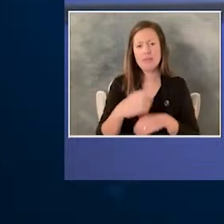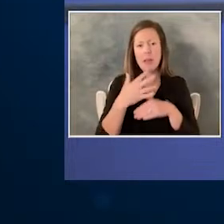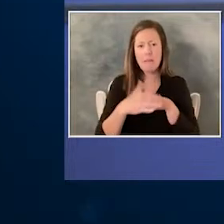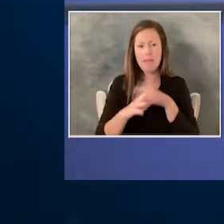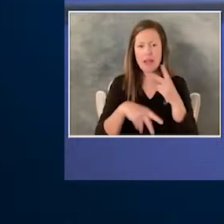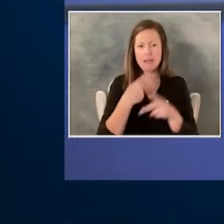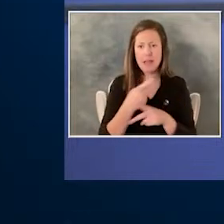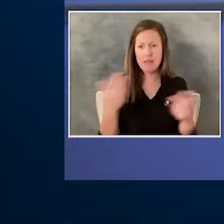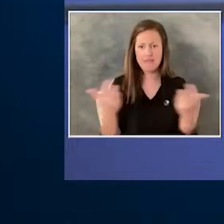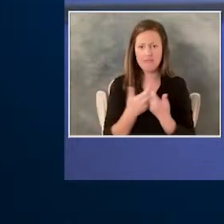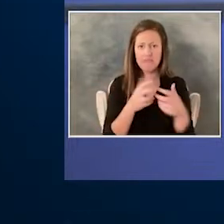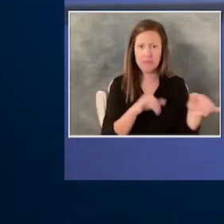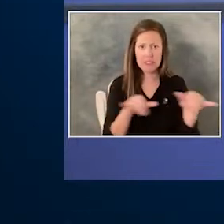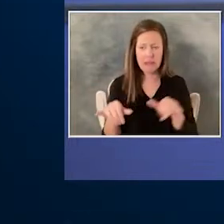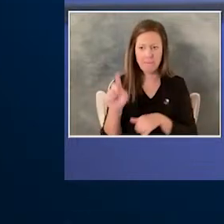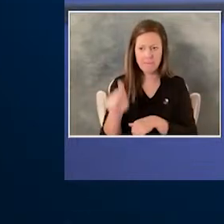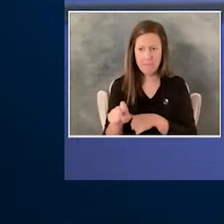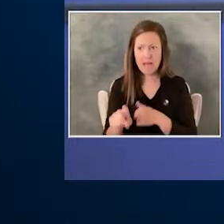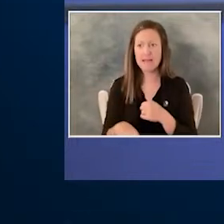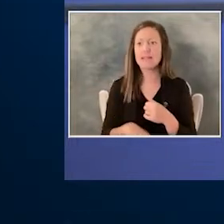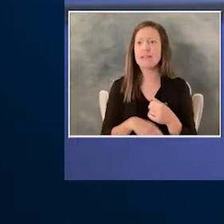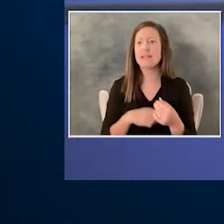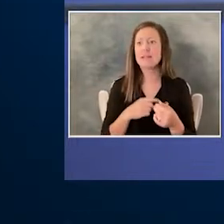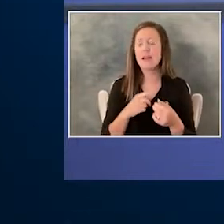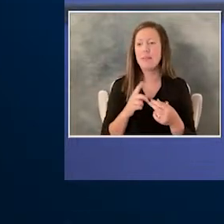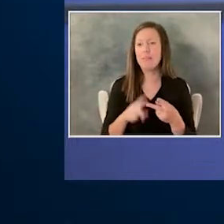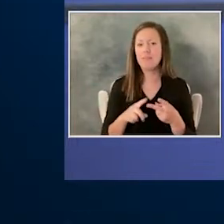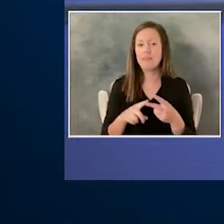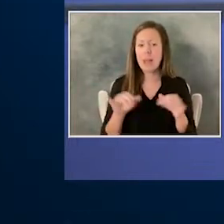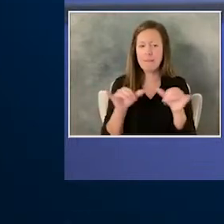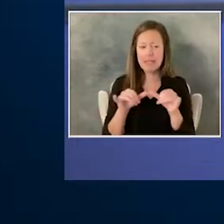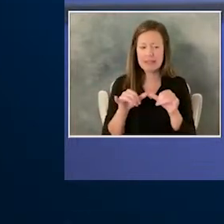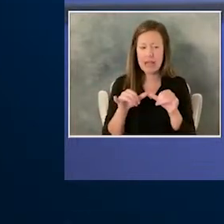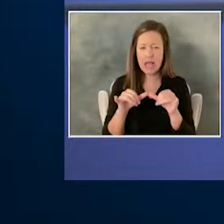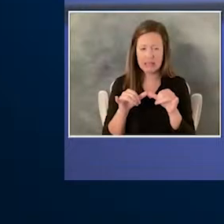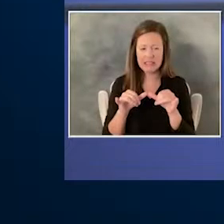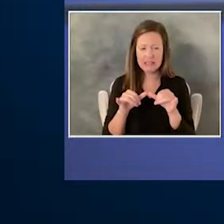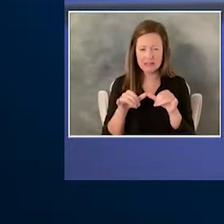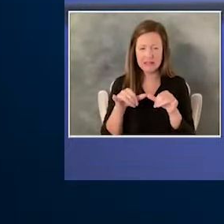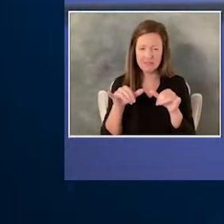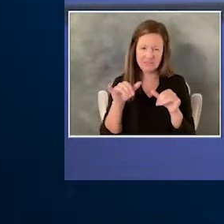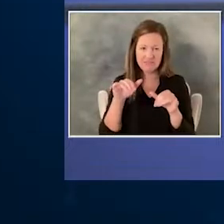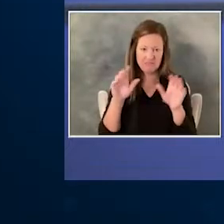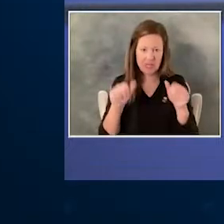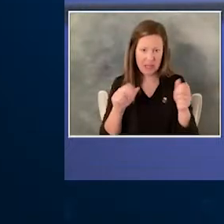compatible, and then size can be an issue too, but